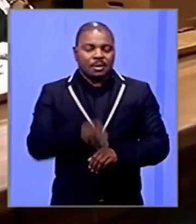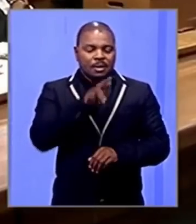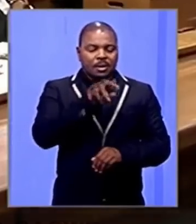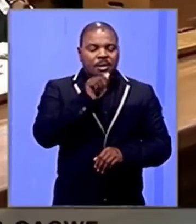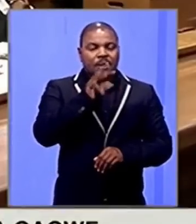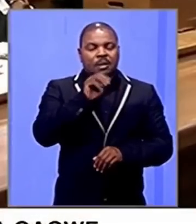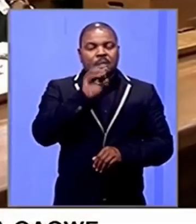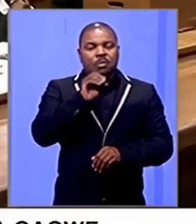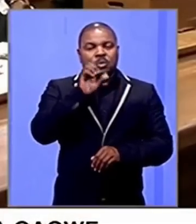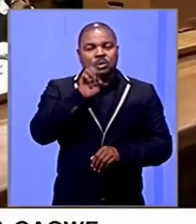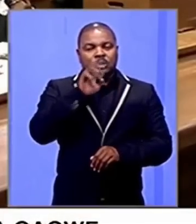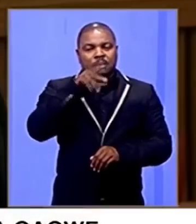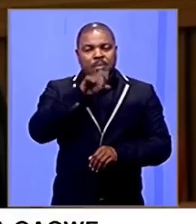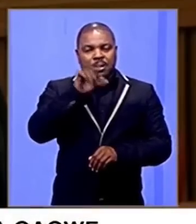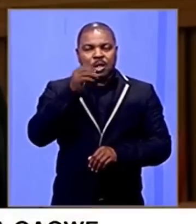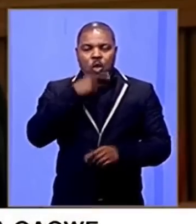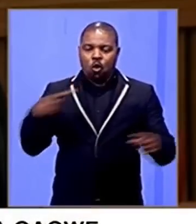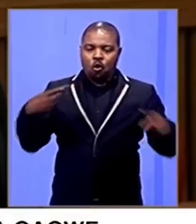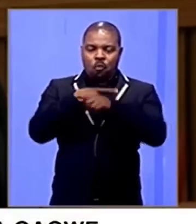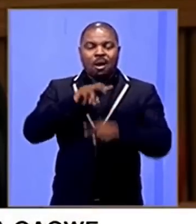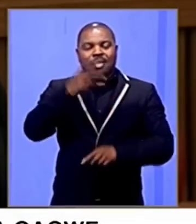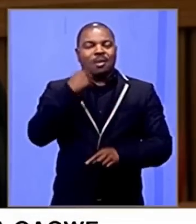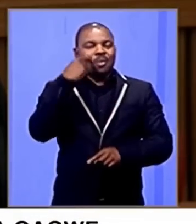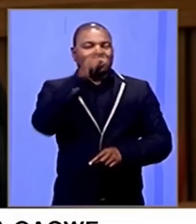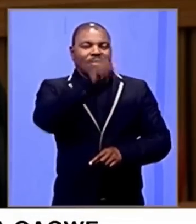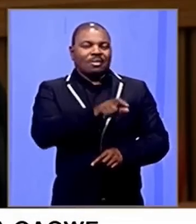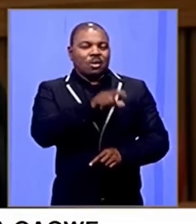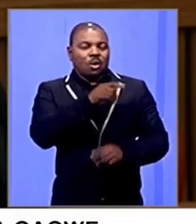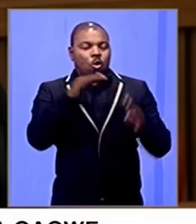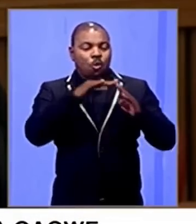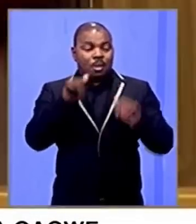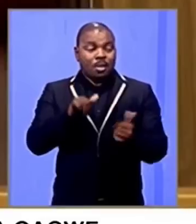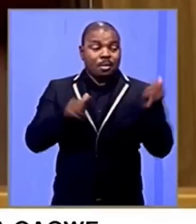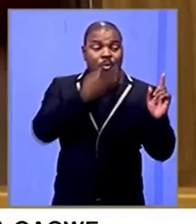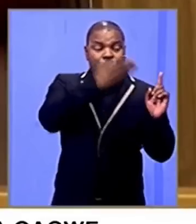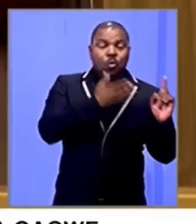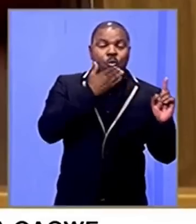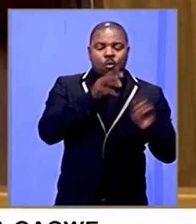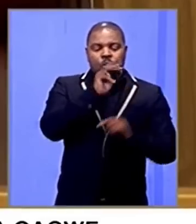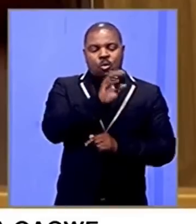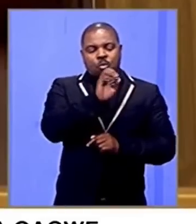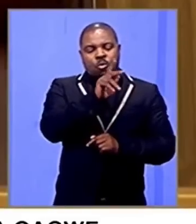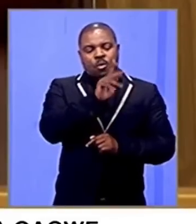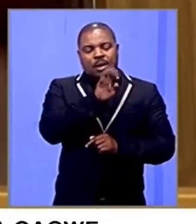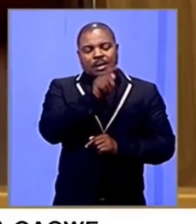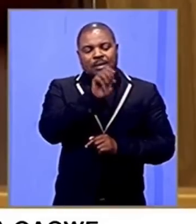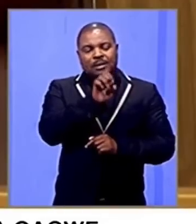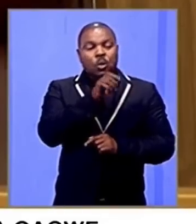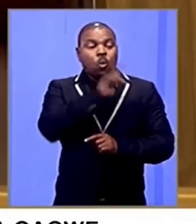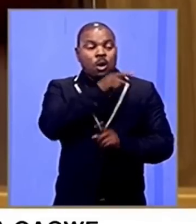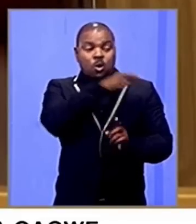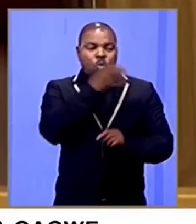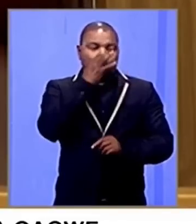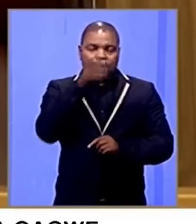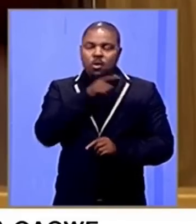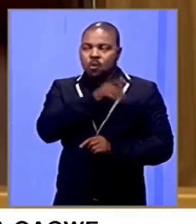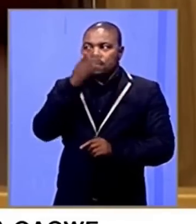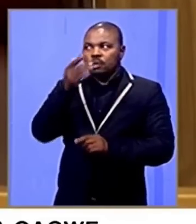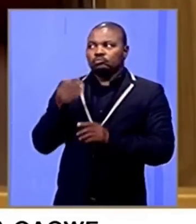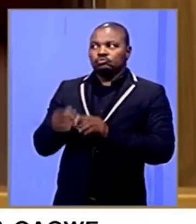kgatlhanong le seo se builweng ke paki enngwe moagisanyi wa ga Khumalo e bong Thabiseng Mokete a re ke ene yo supeditseng